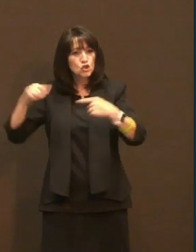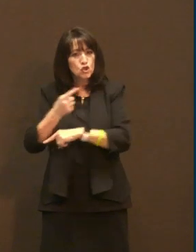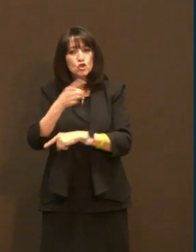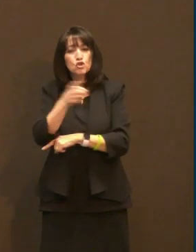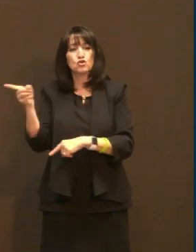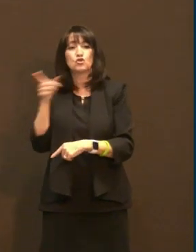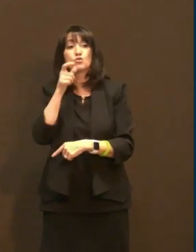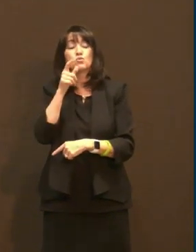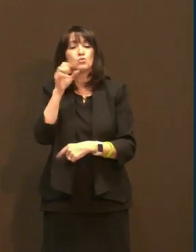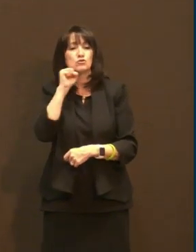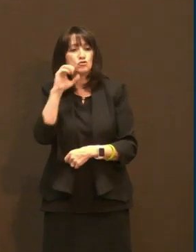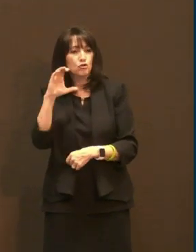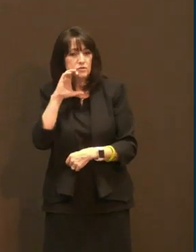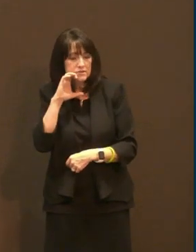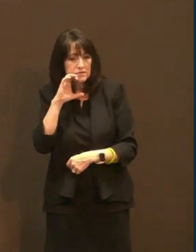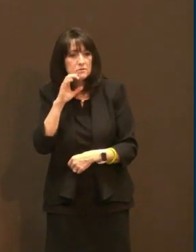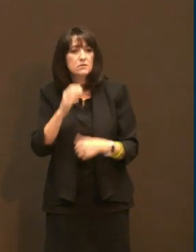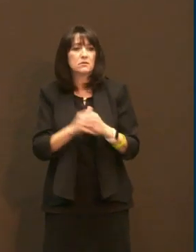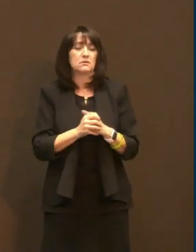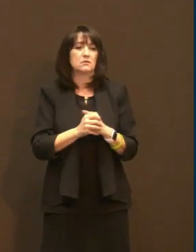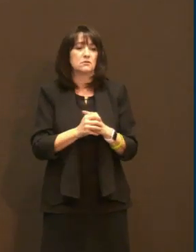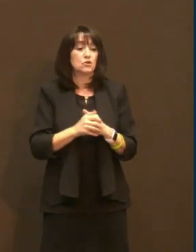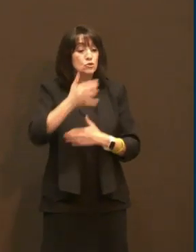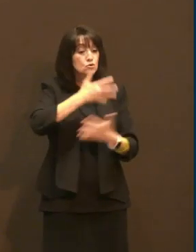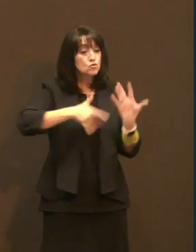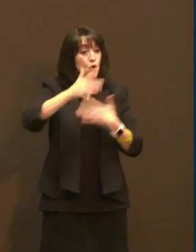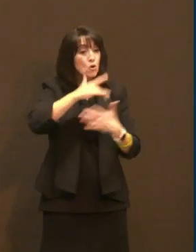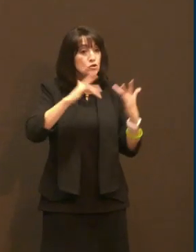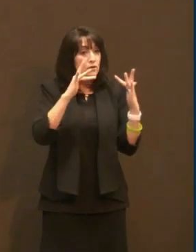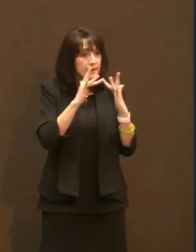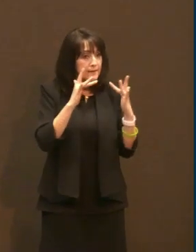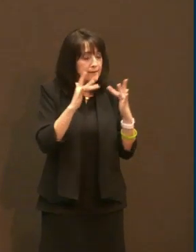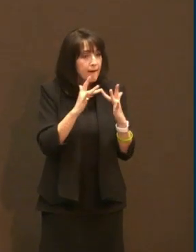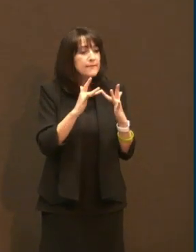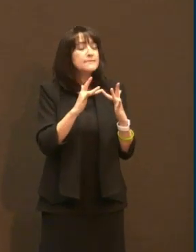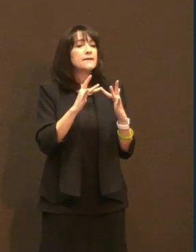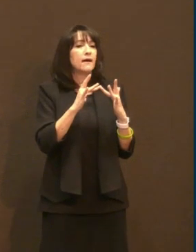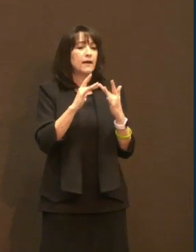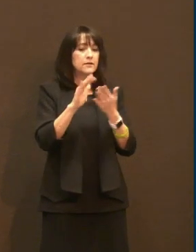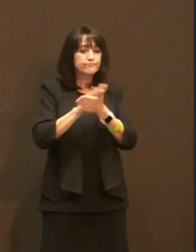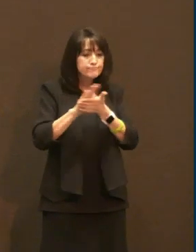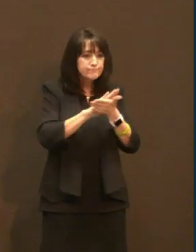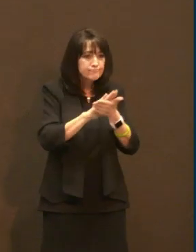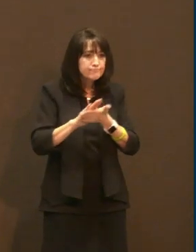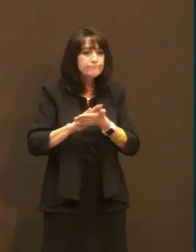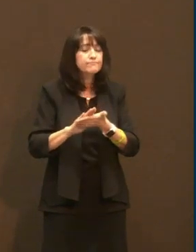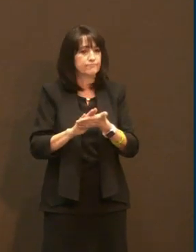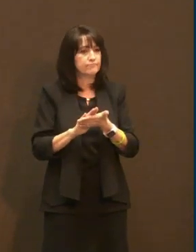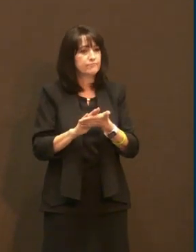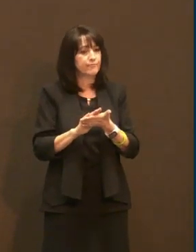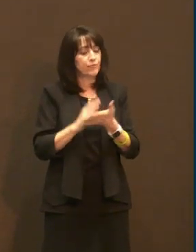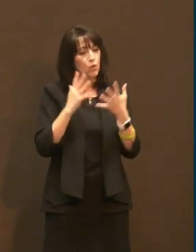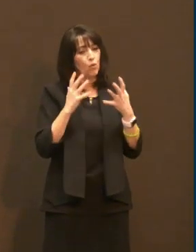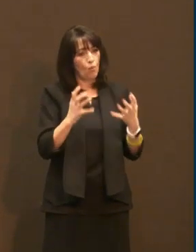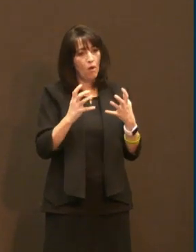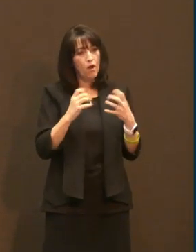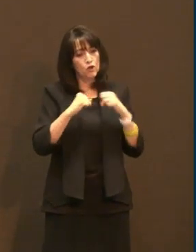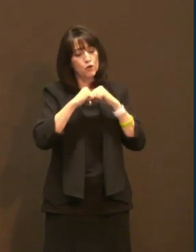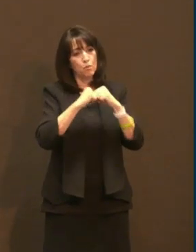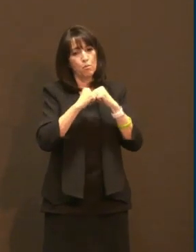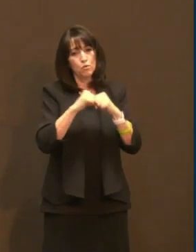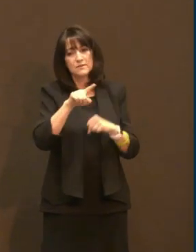positive, social contacts, protecting vulnerable populations, and really